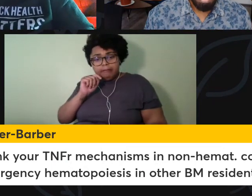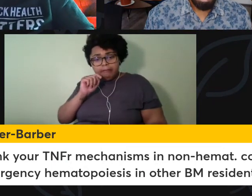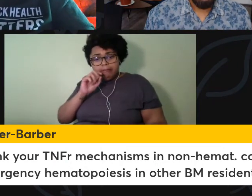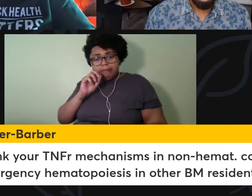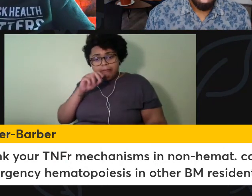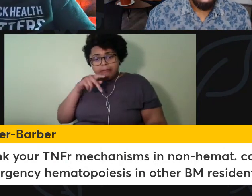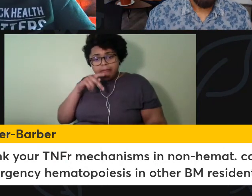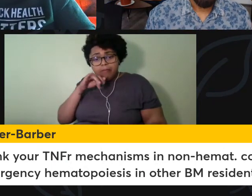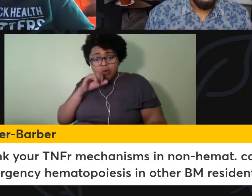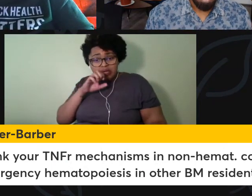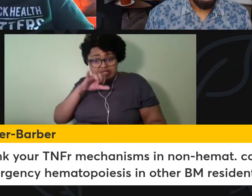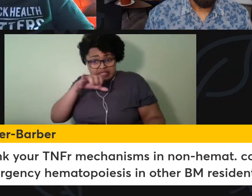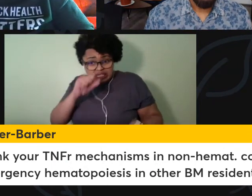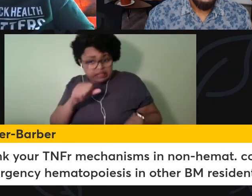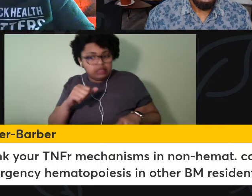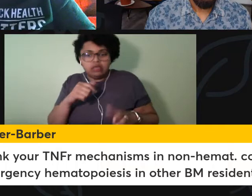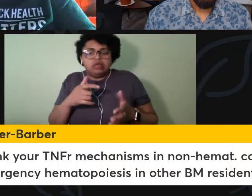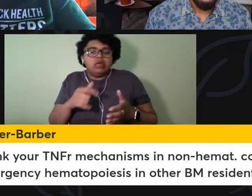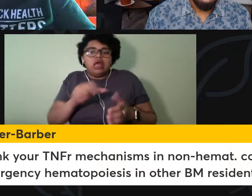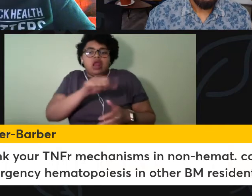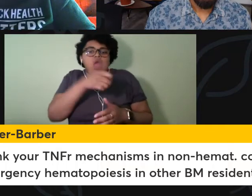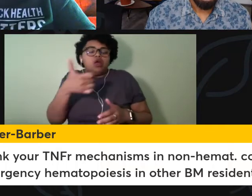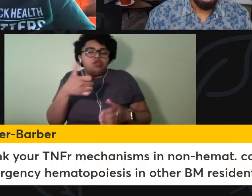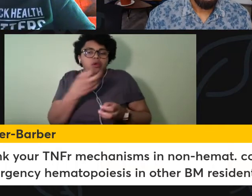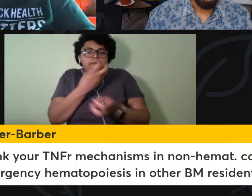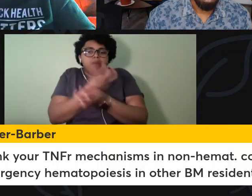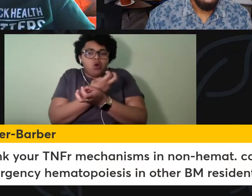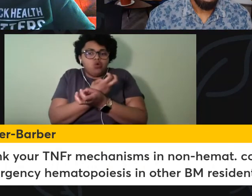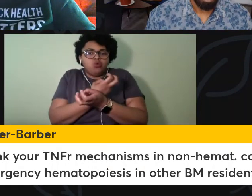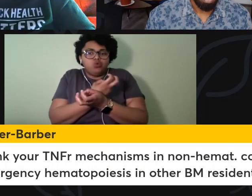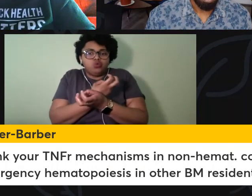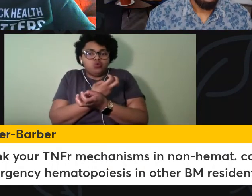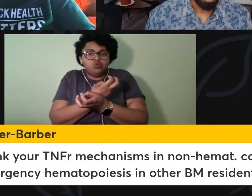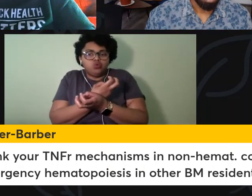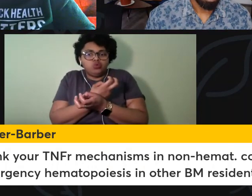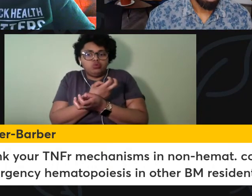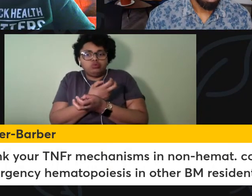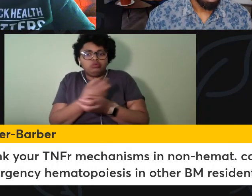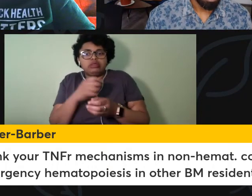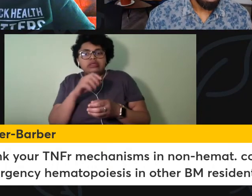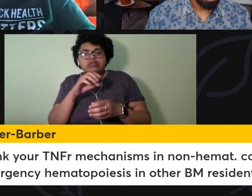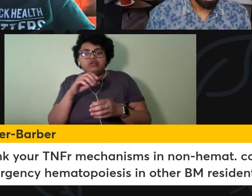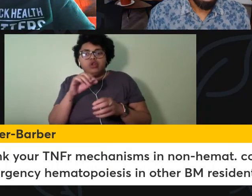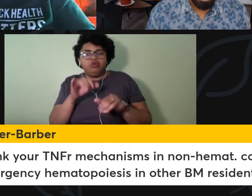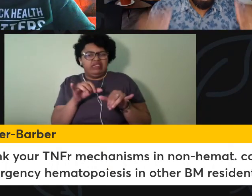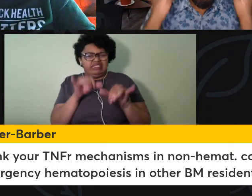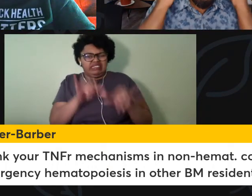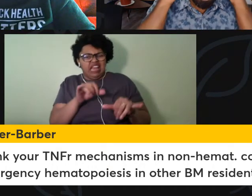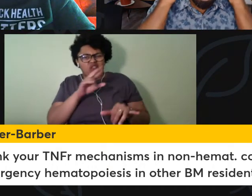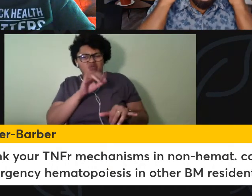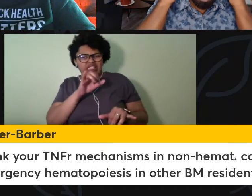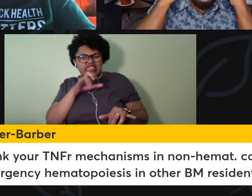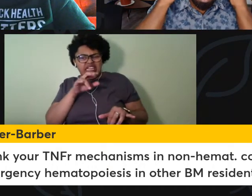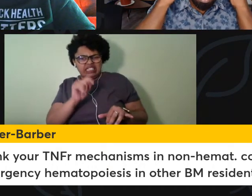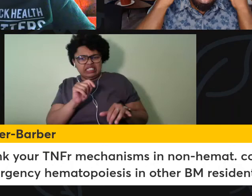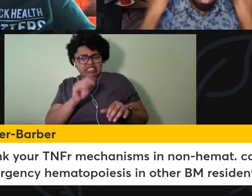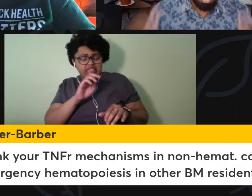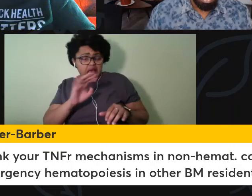in other bone marrow resident cells. That's a good question. So we've seen this effect in like